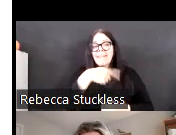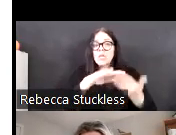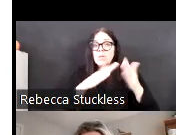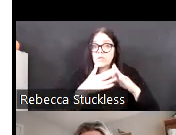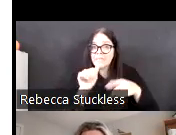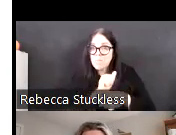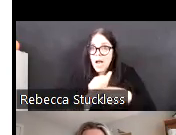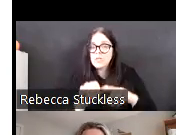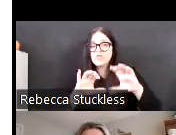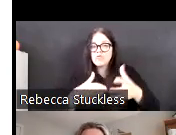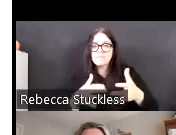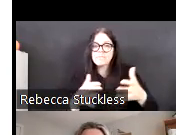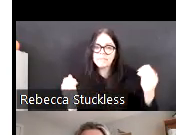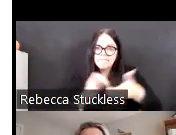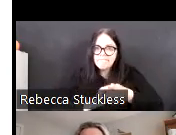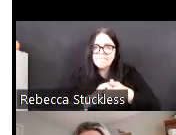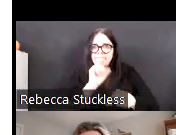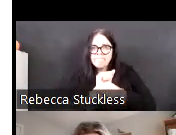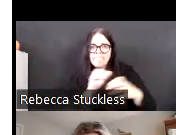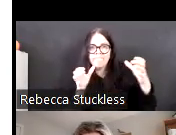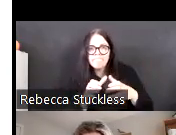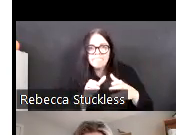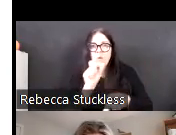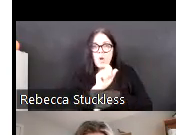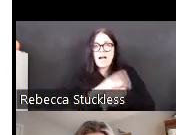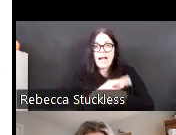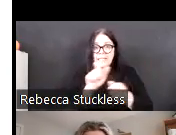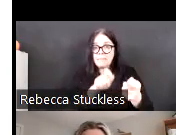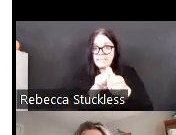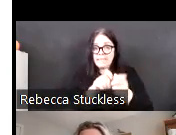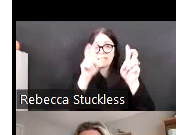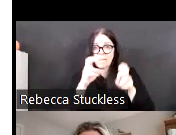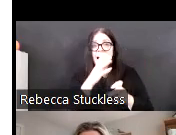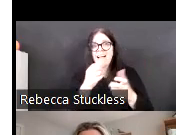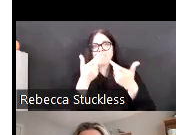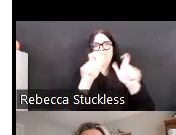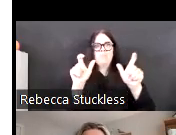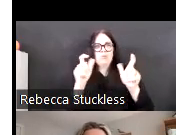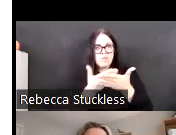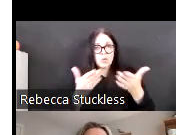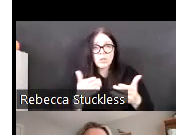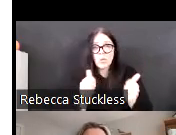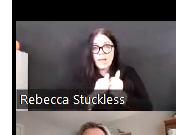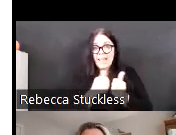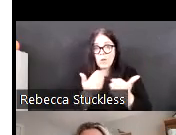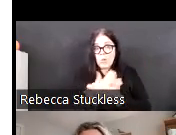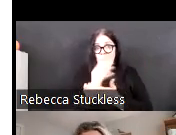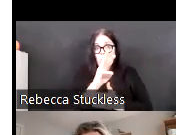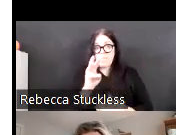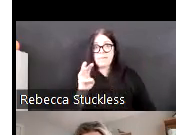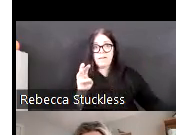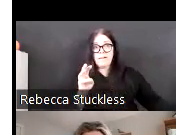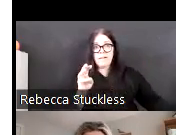get together to work on specific topics, and a huge resource collection. And with the new website we just did, you will find even